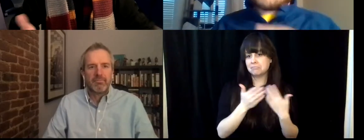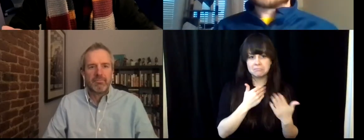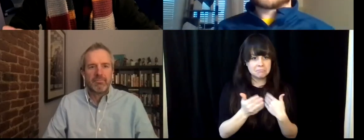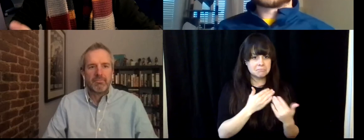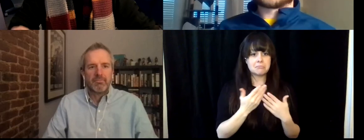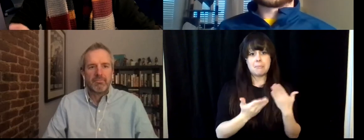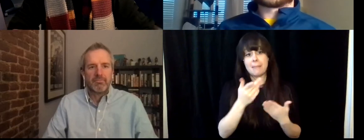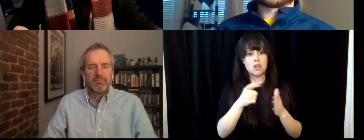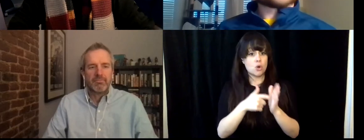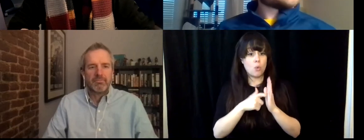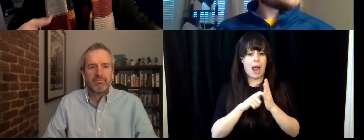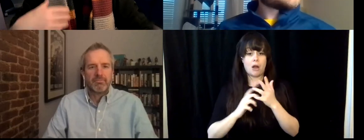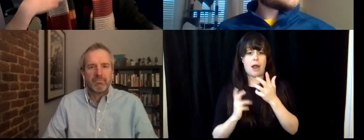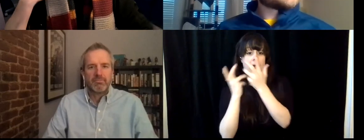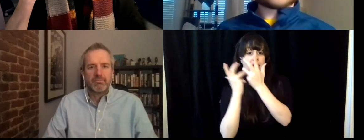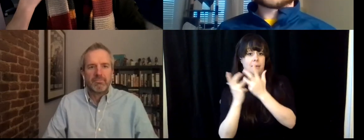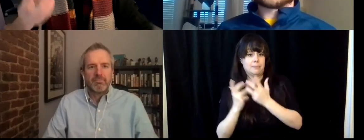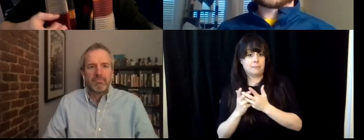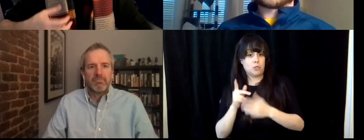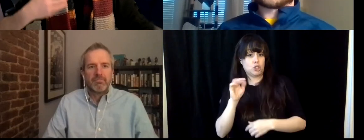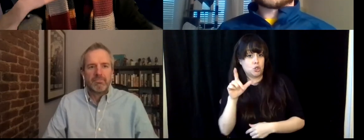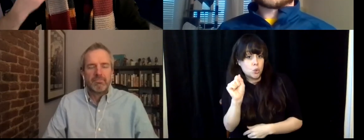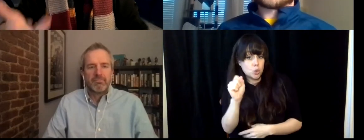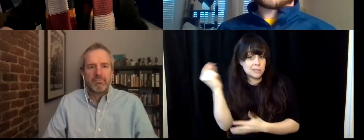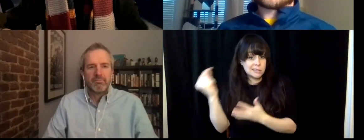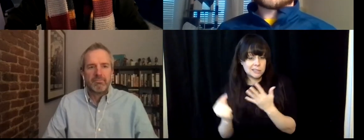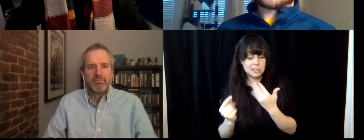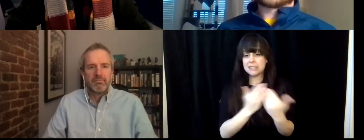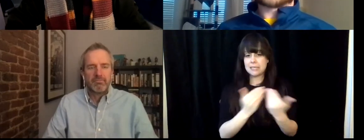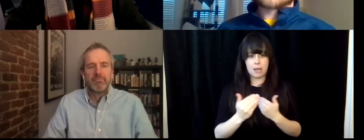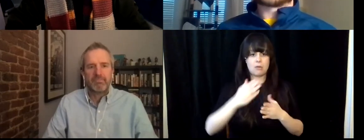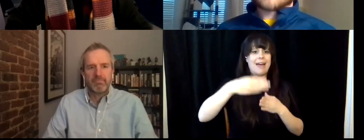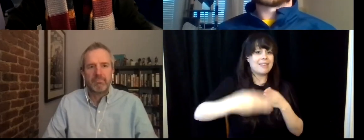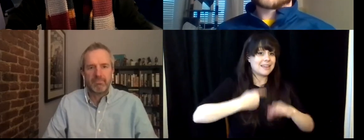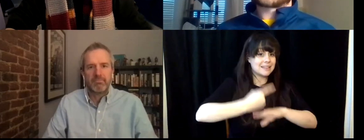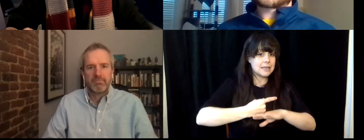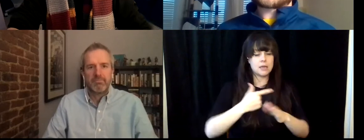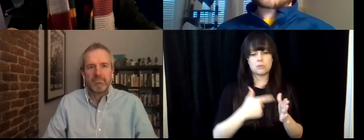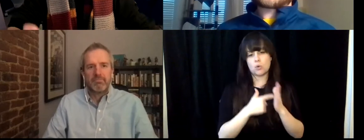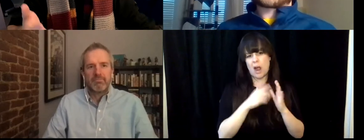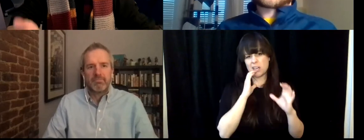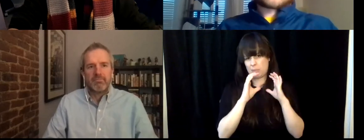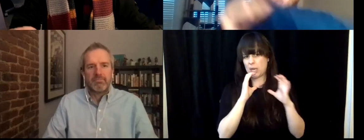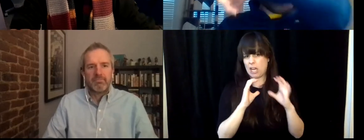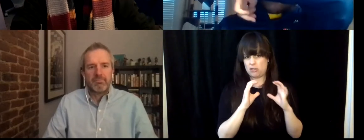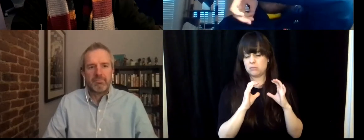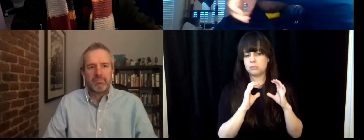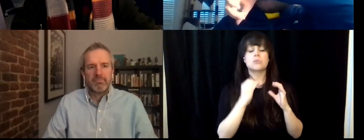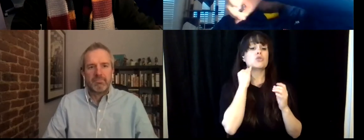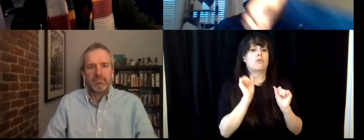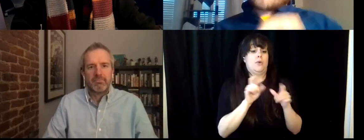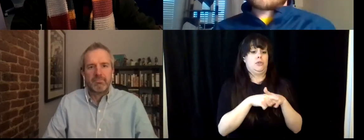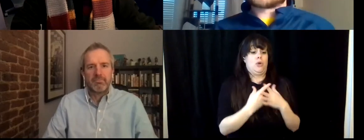but it doesn't matter at the end of the day. You just need to be able to communicate. And if you can start to practice